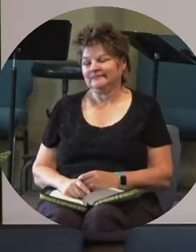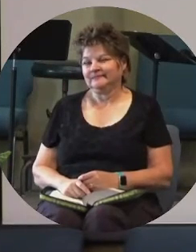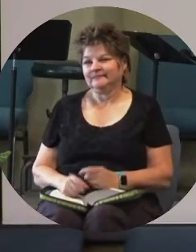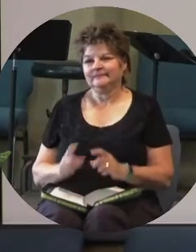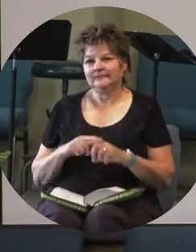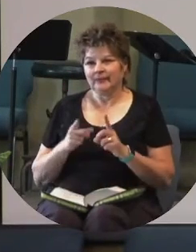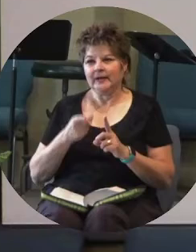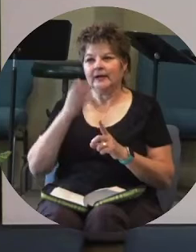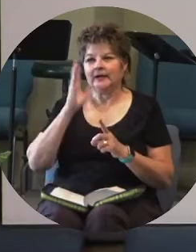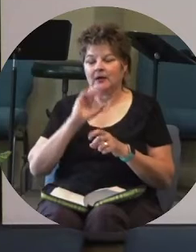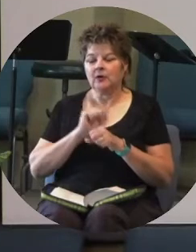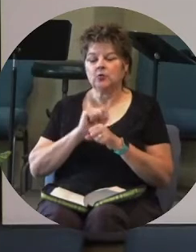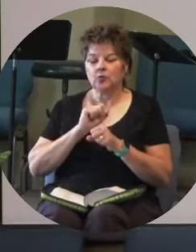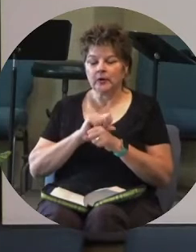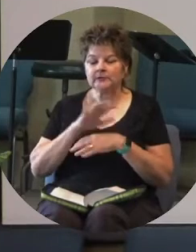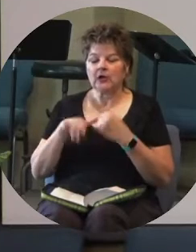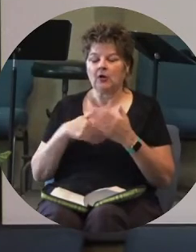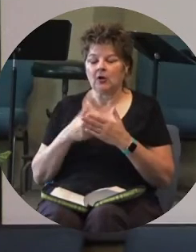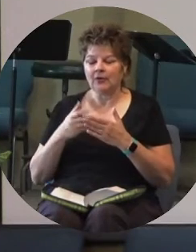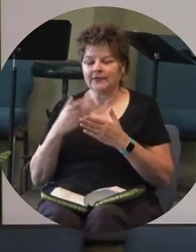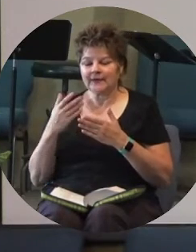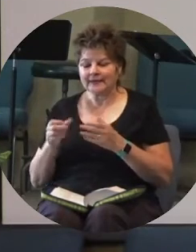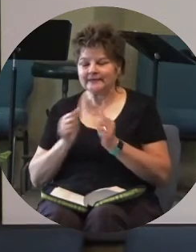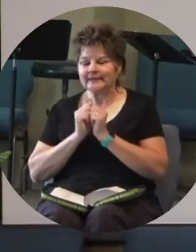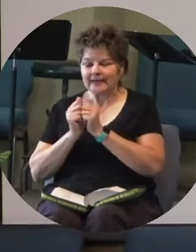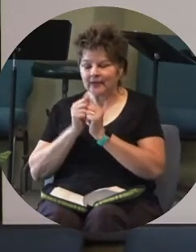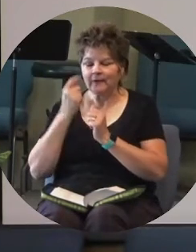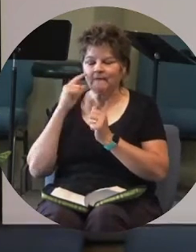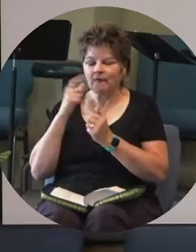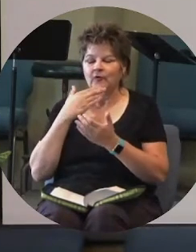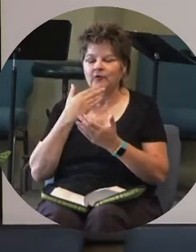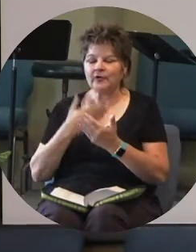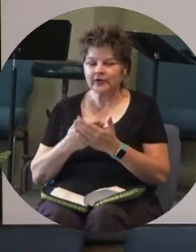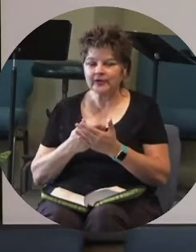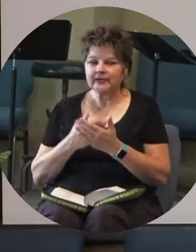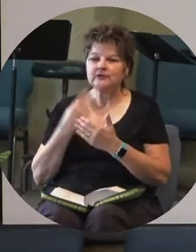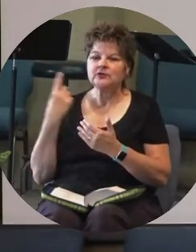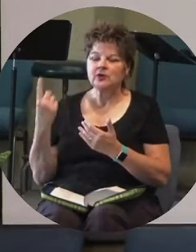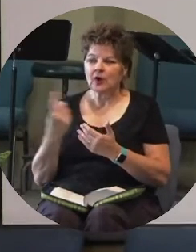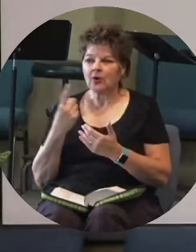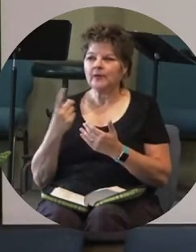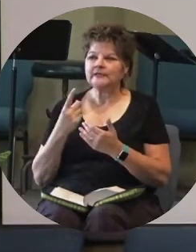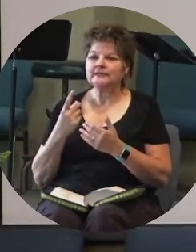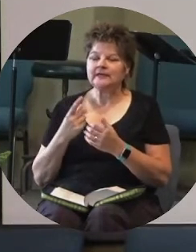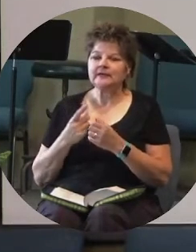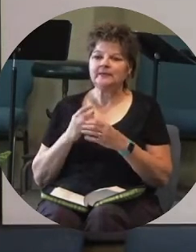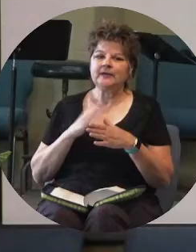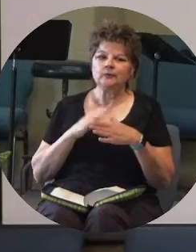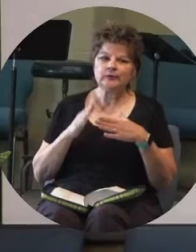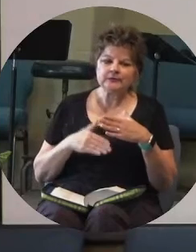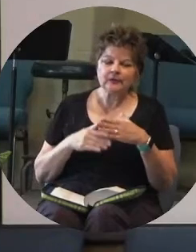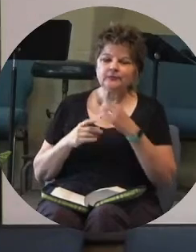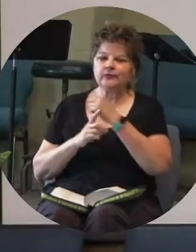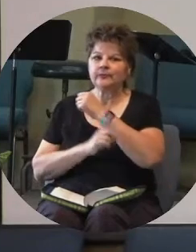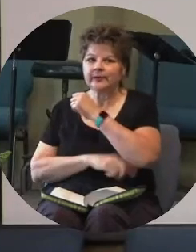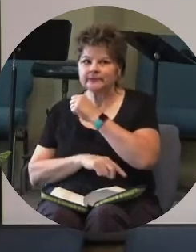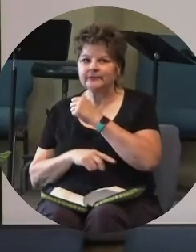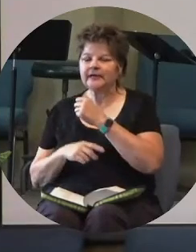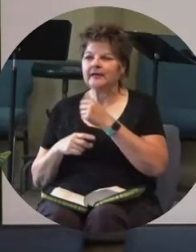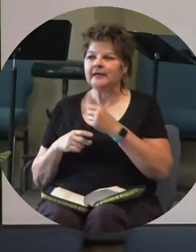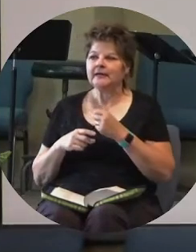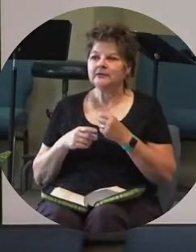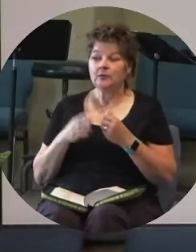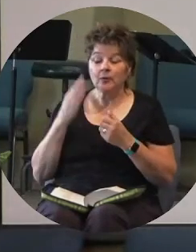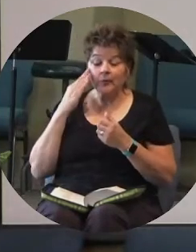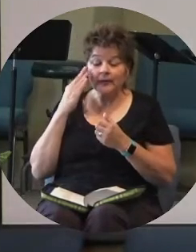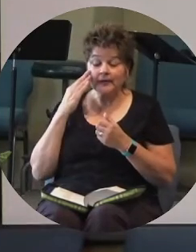But God works all things together for good. So there's always going to be consequences. But here's what we know, and here's what